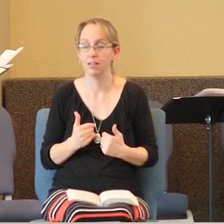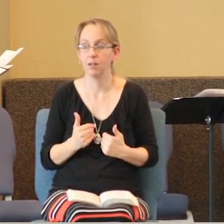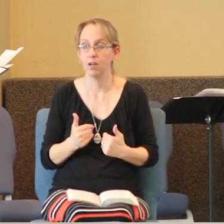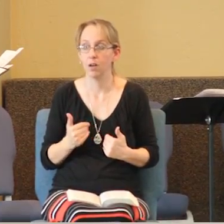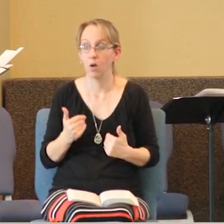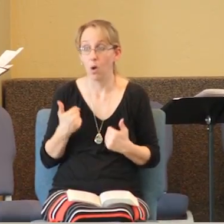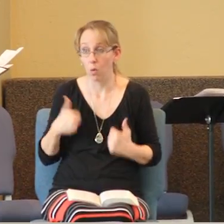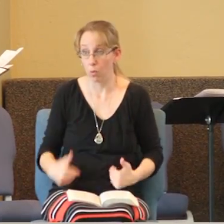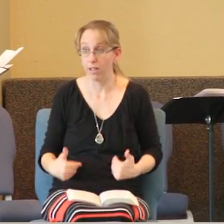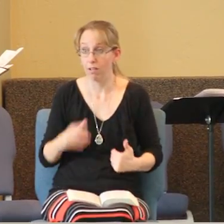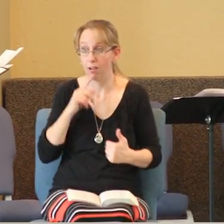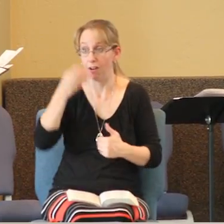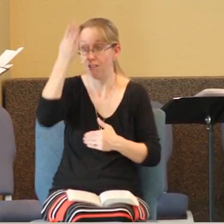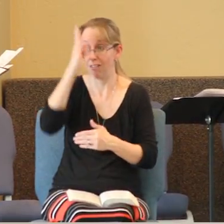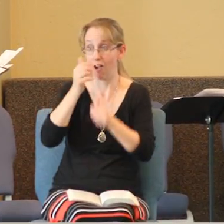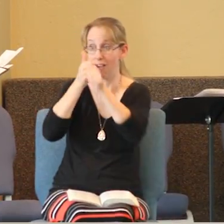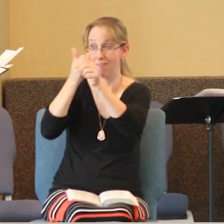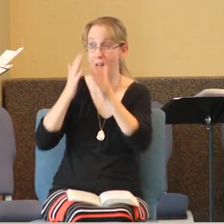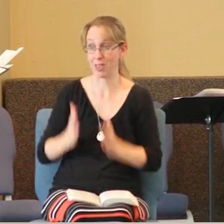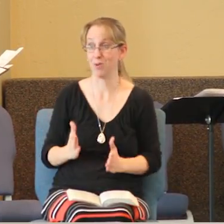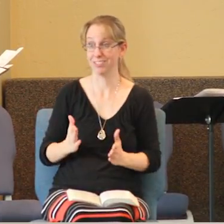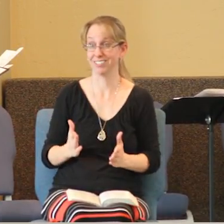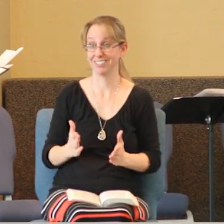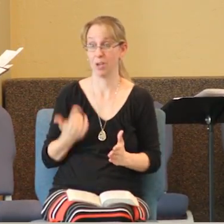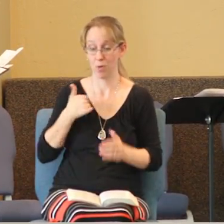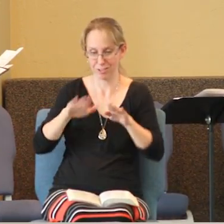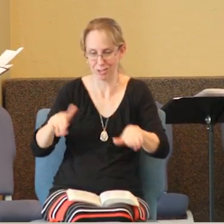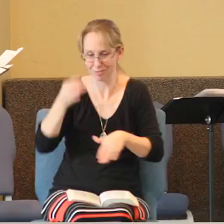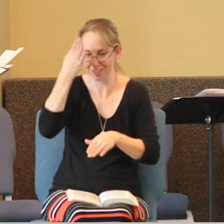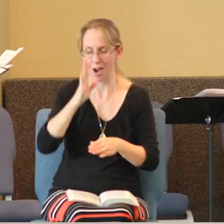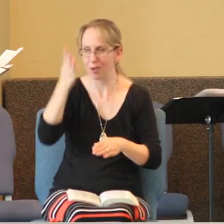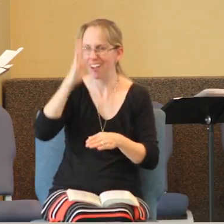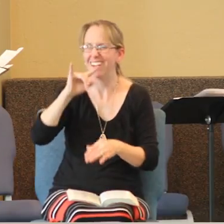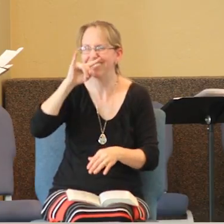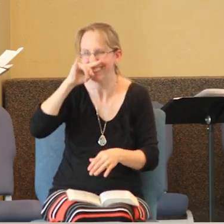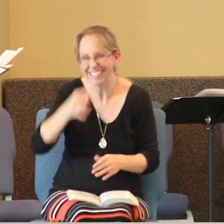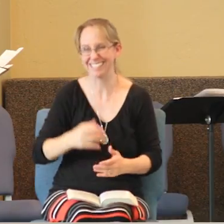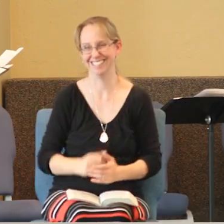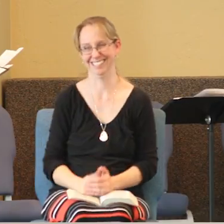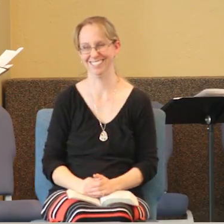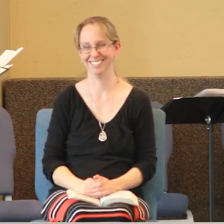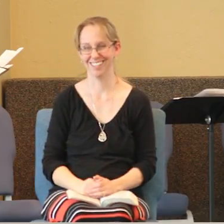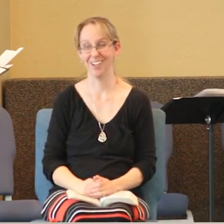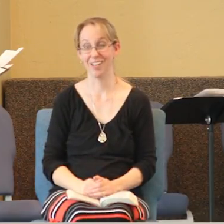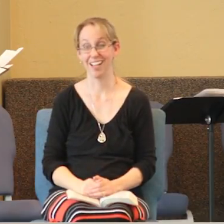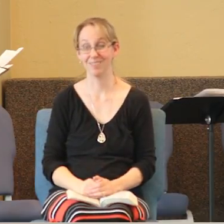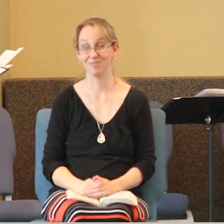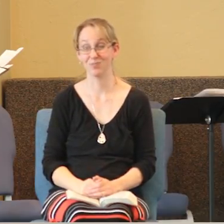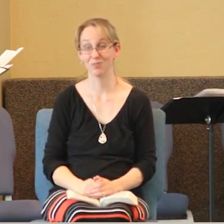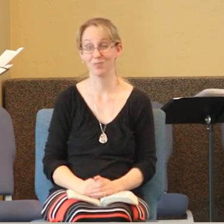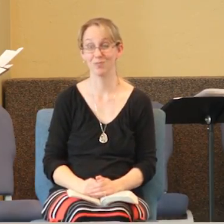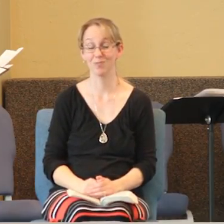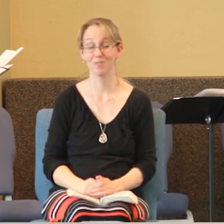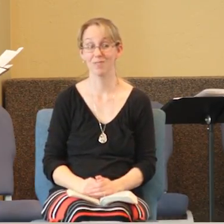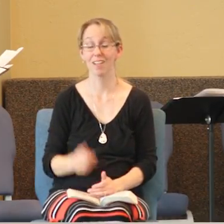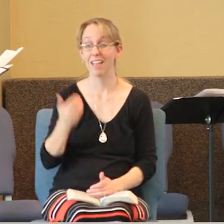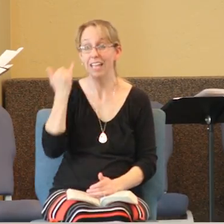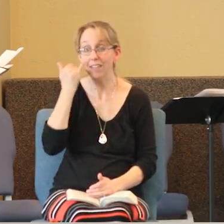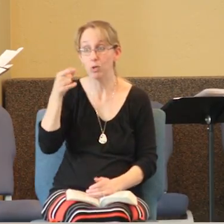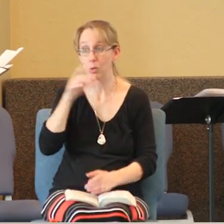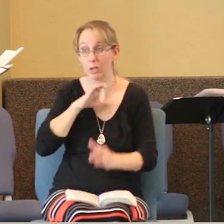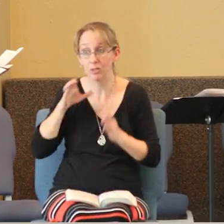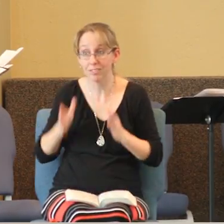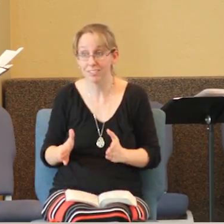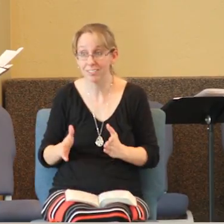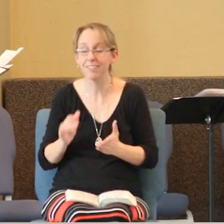We're God followers, children of God. We're God's kids if you're a Christian. He designed it that